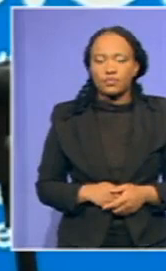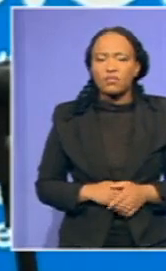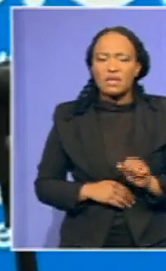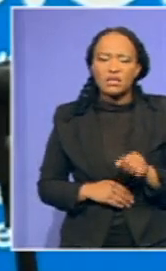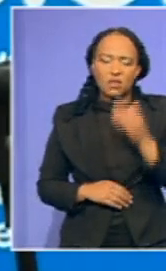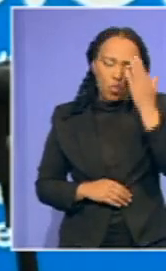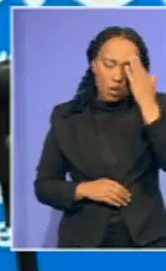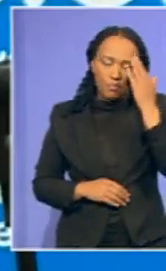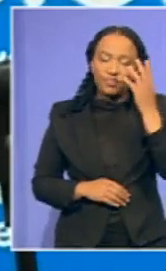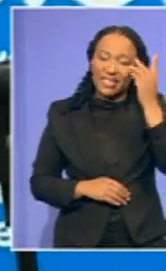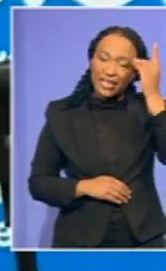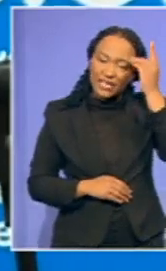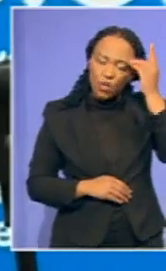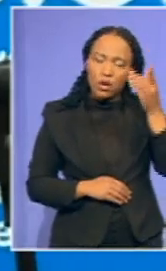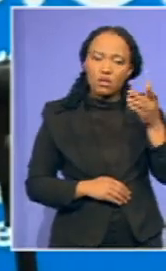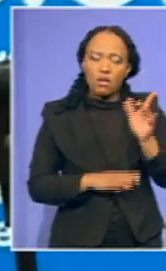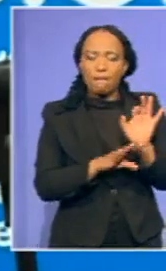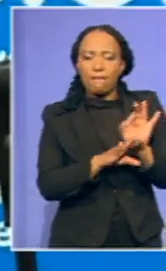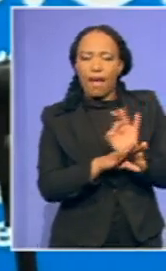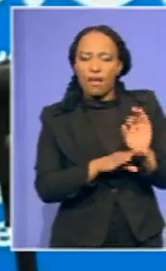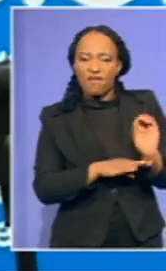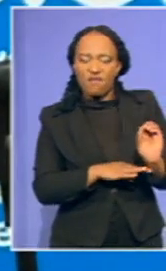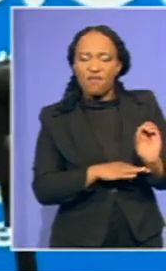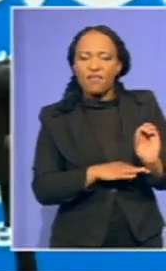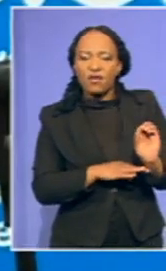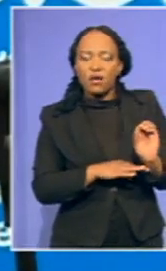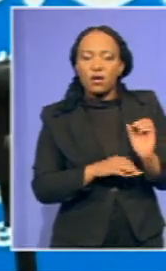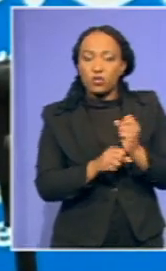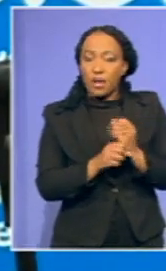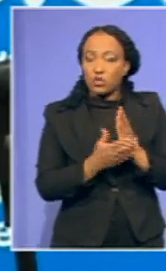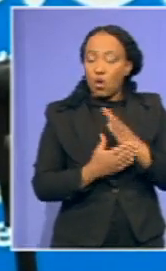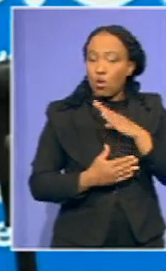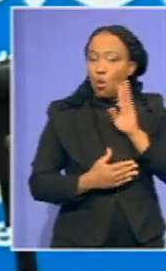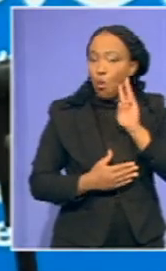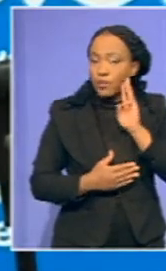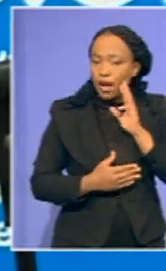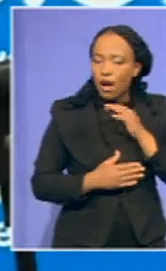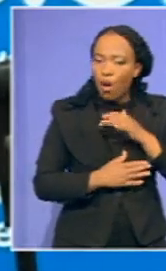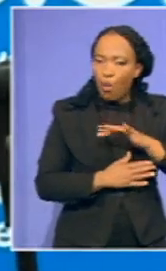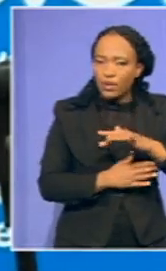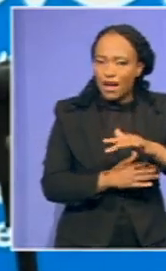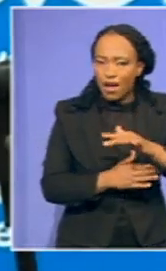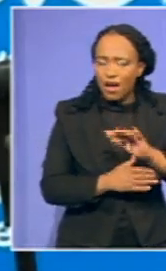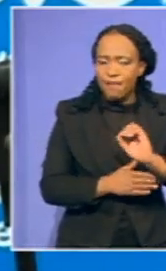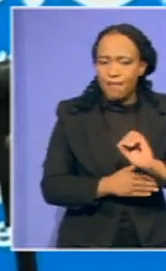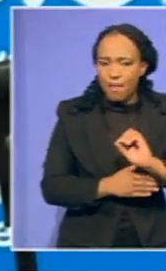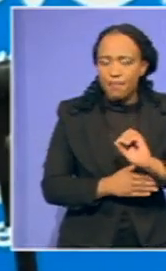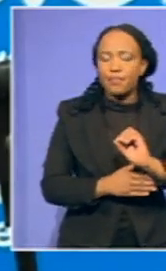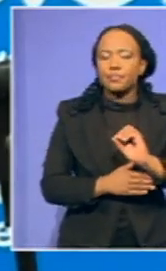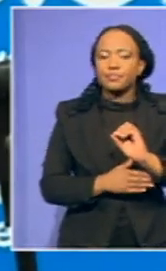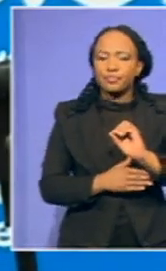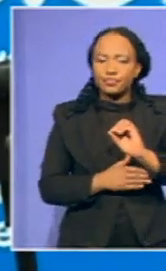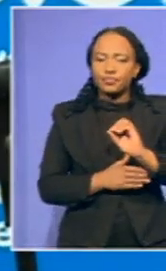made plans to ensure that there is rationing of water, and we are in supportive of what eThekwini is doing. We do